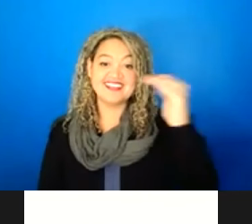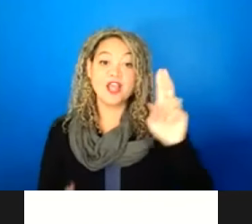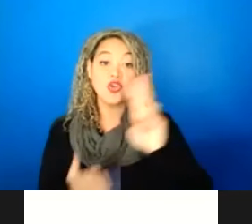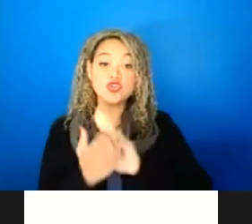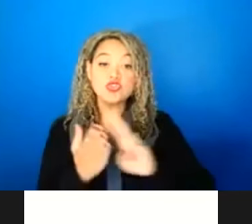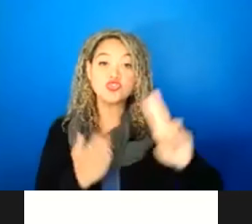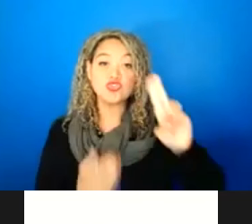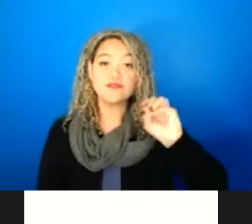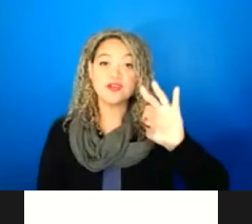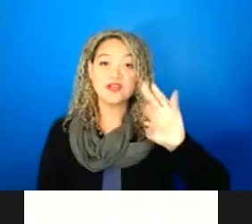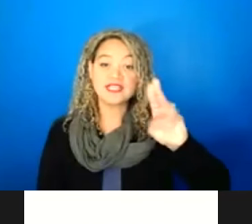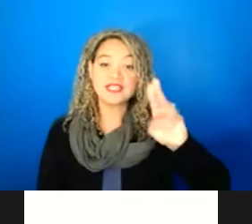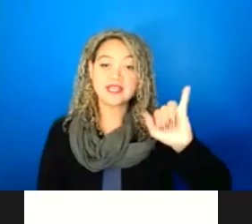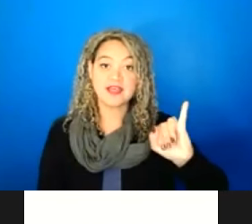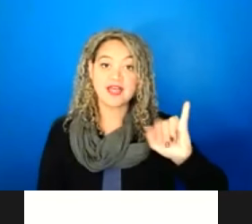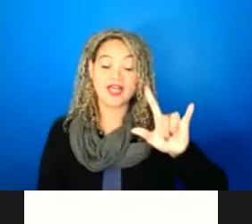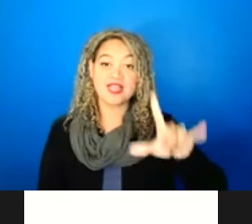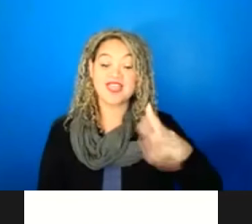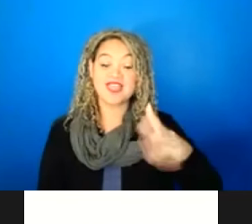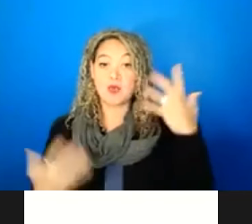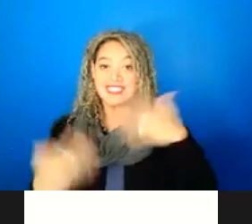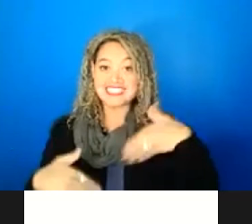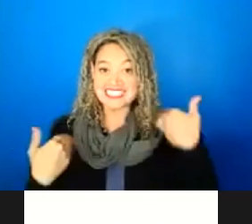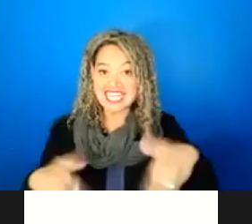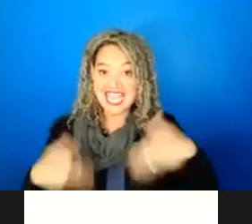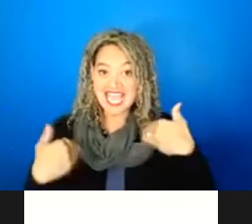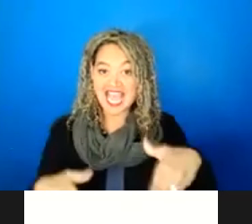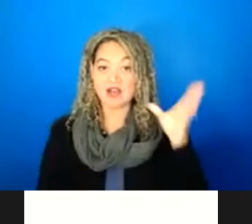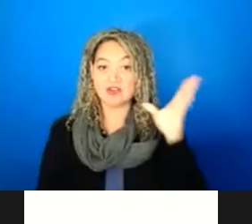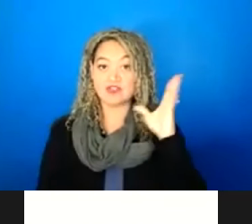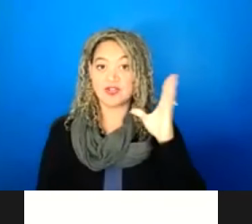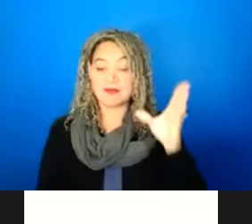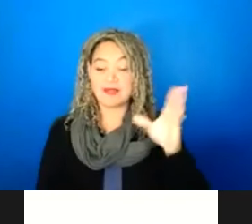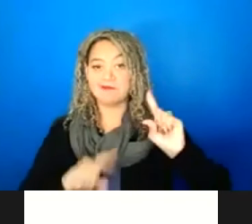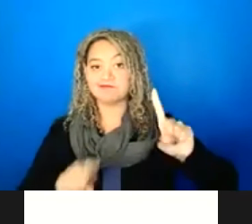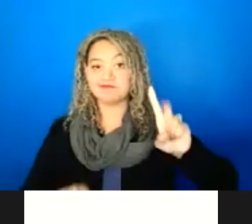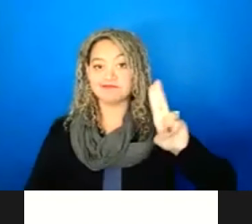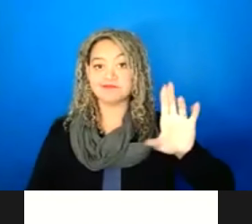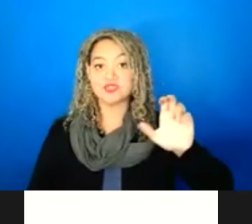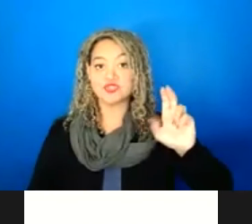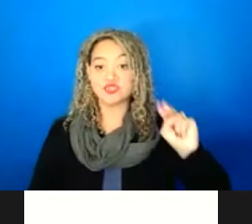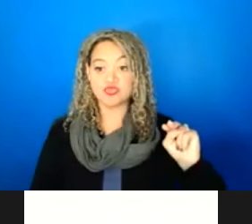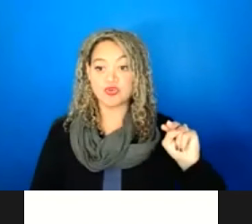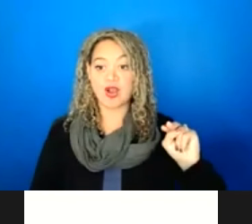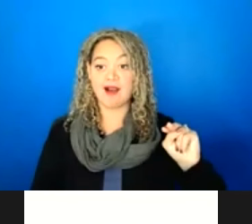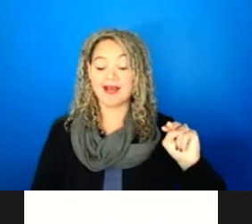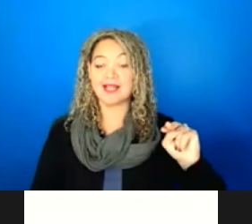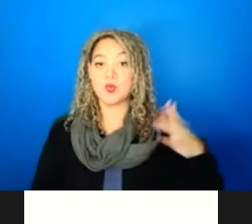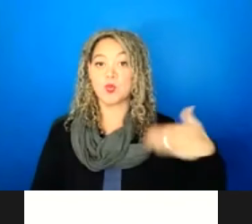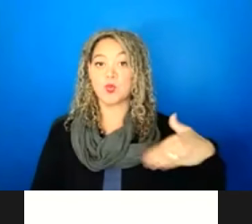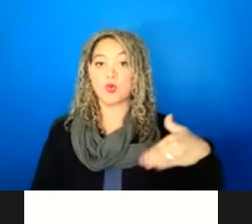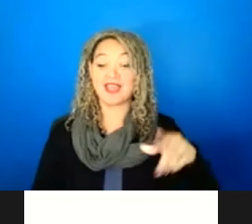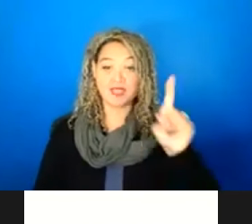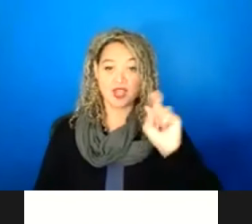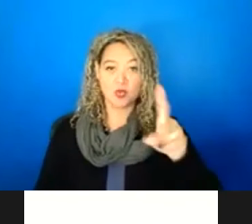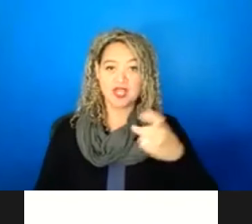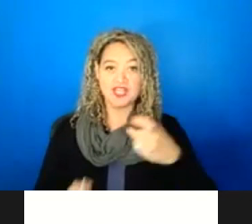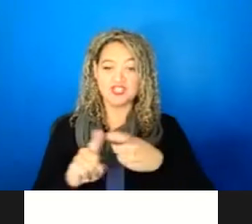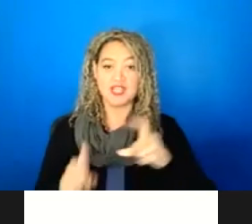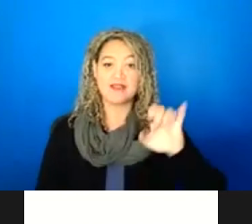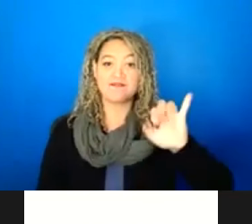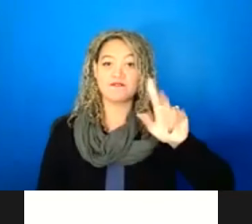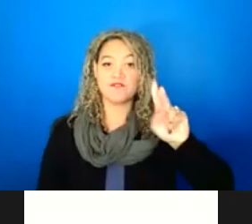Michigan says that it was an outstanding talk. Eileen Yi from UConn, fantastic talk, Alex, comment. And then a question from Eileen. I'm so intrigued